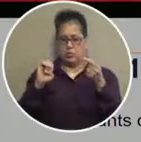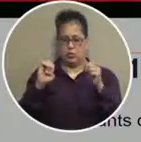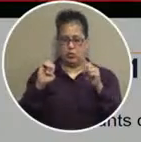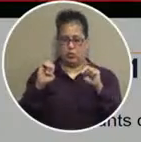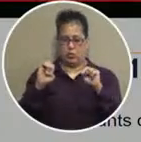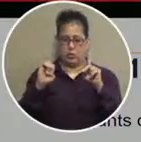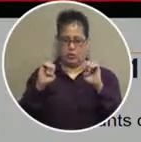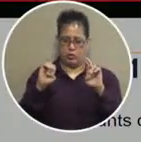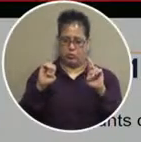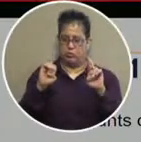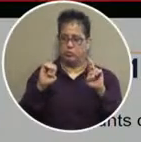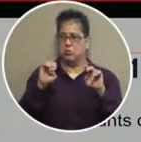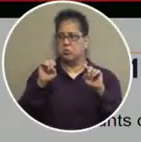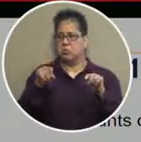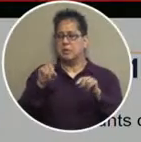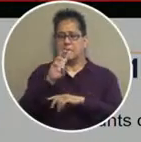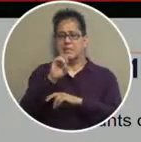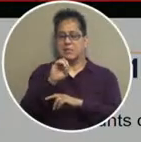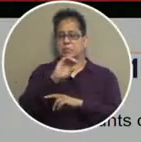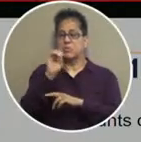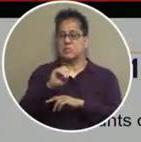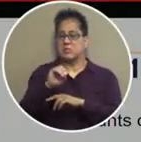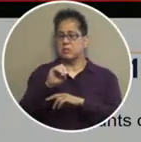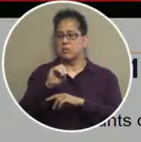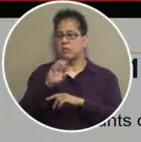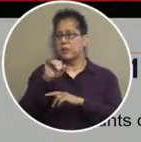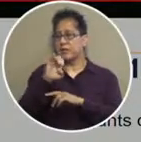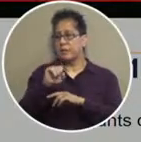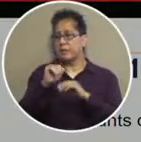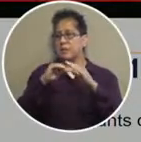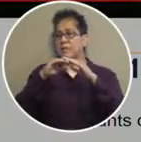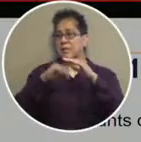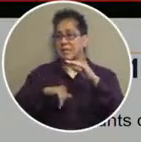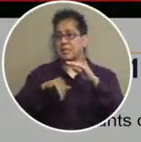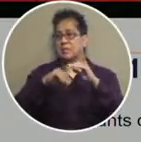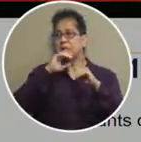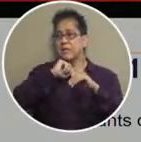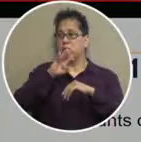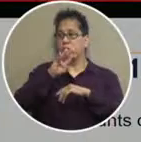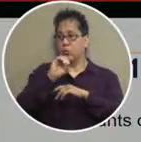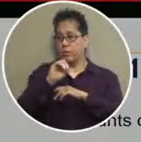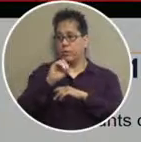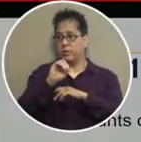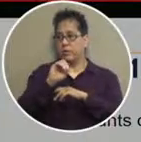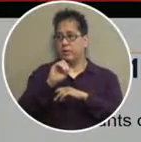the 60% of the cases are in people younger than 40 years of age,